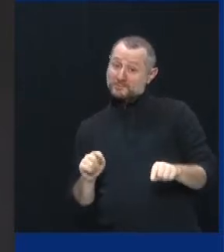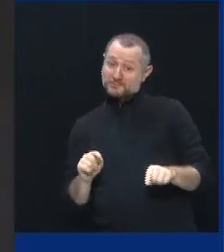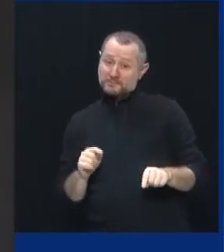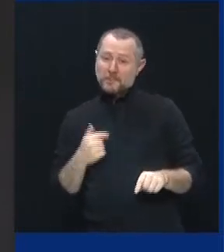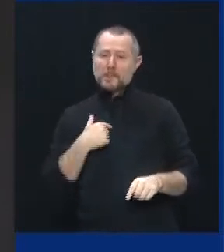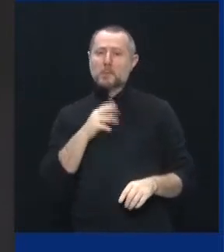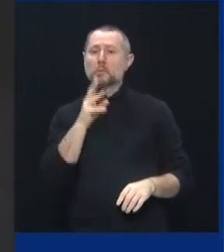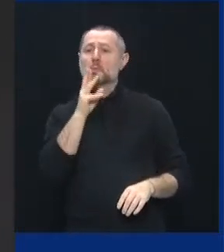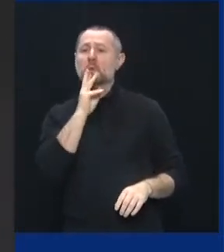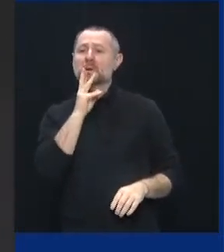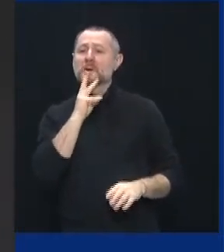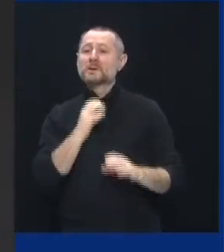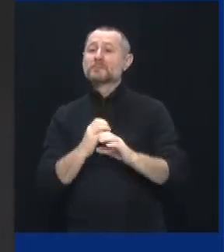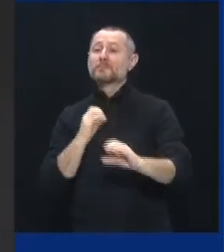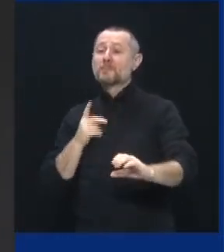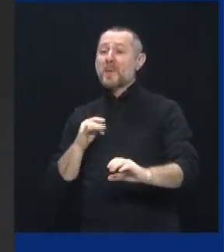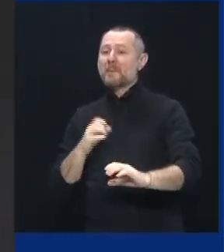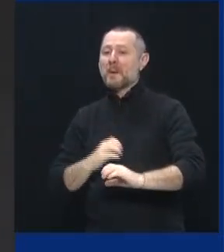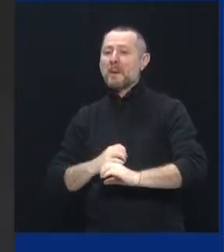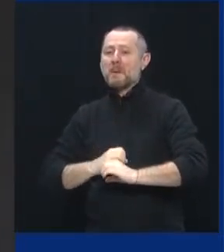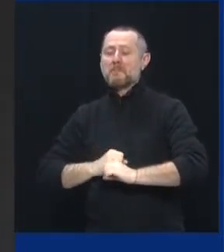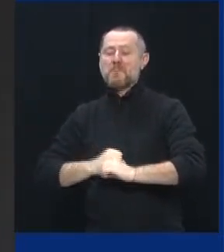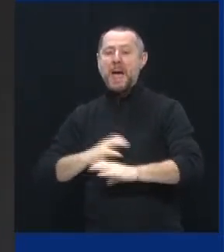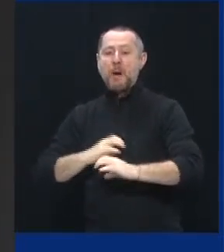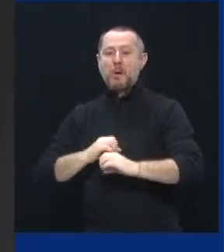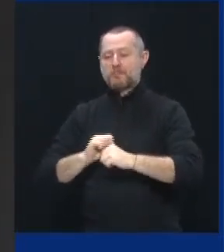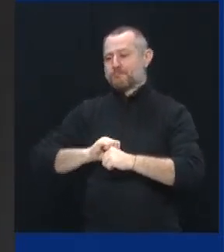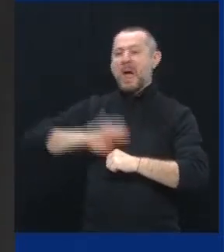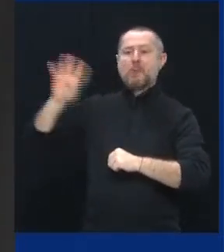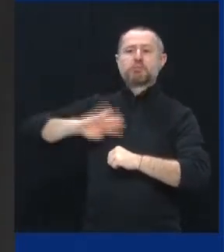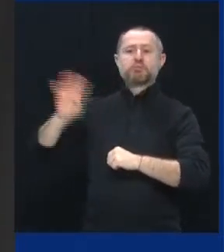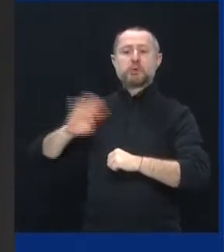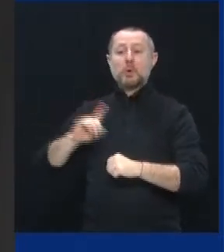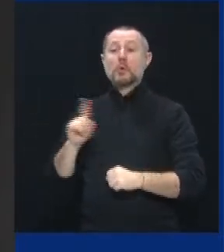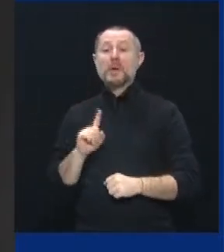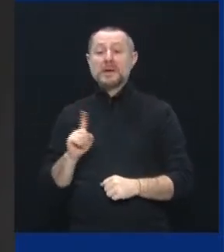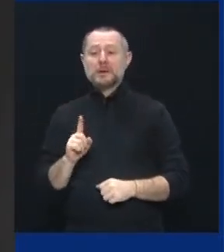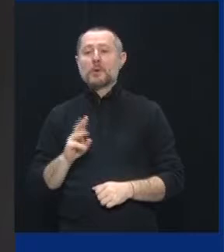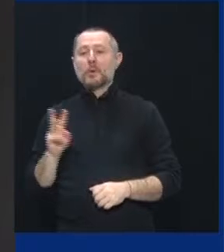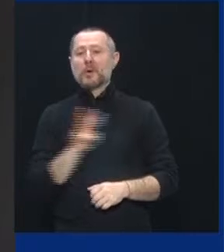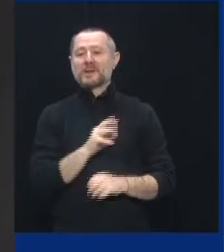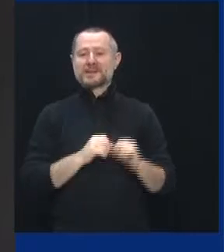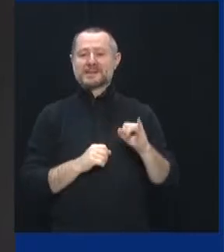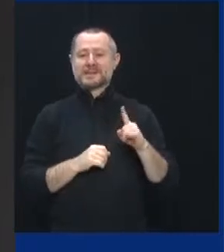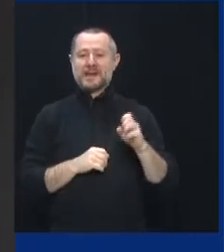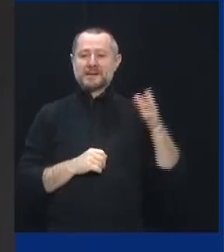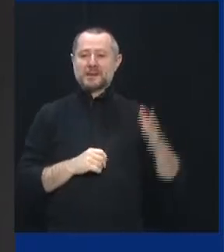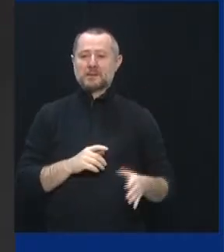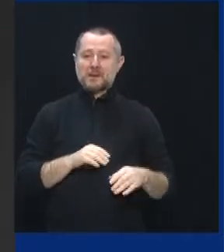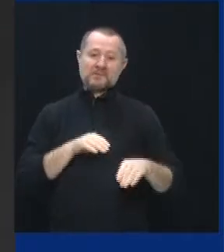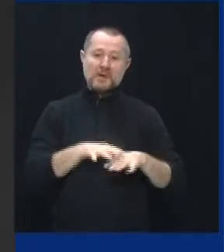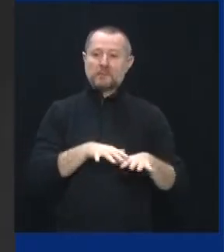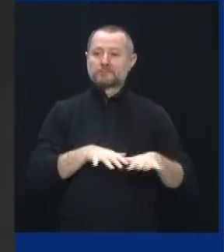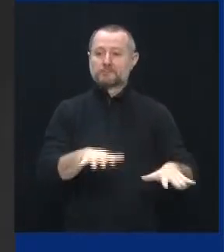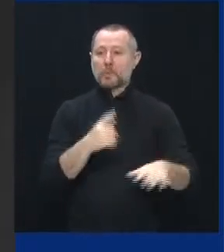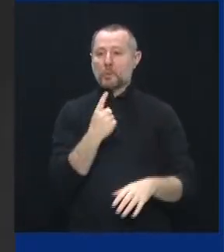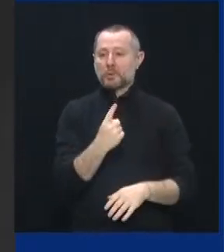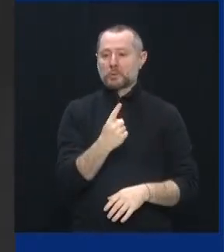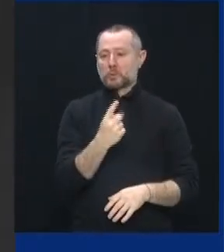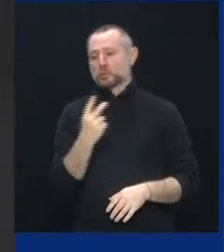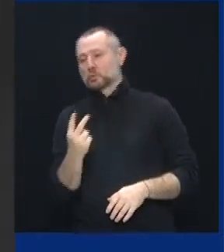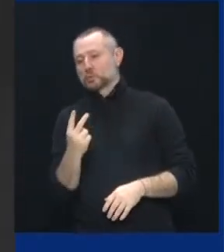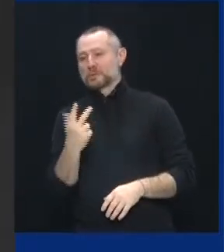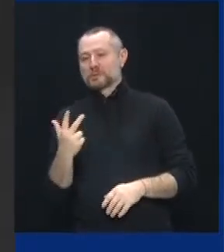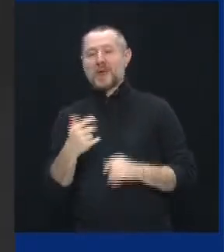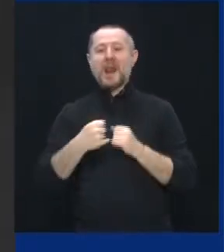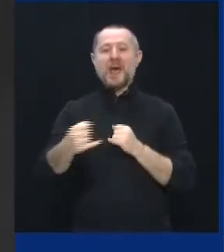96th Street on the west side, which temporarily affected service on the 1, 2, and 3 lines. but Sarah Feinberg and her team have gotten that